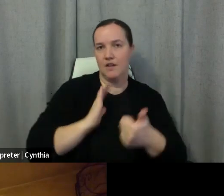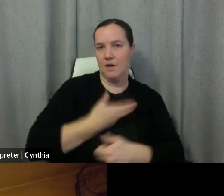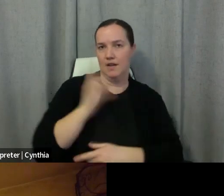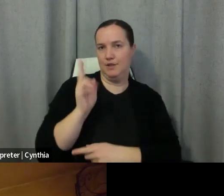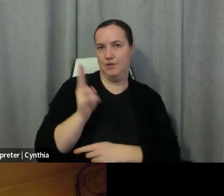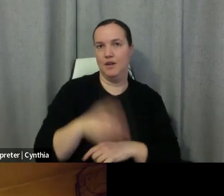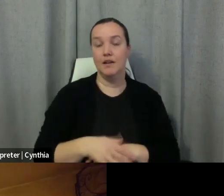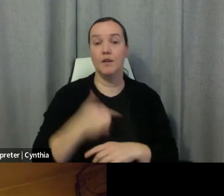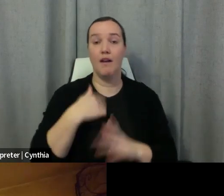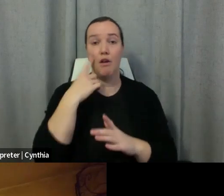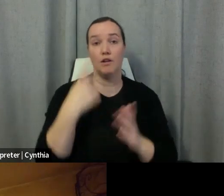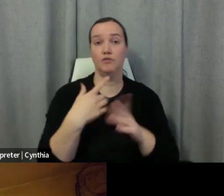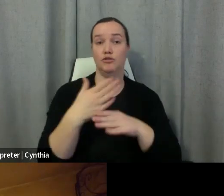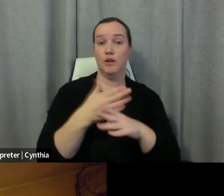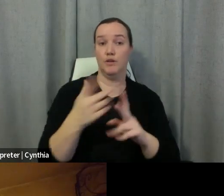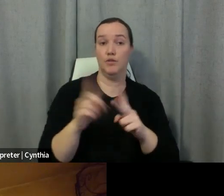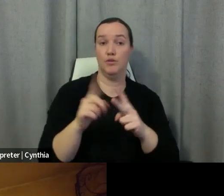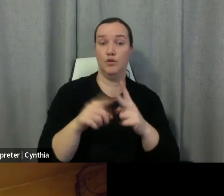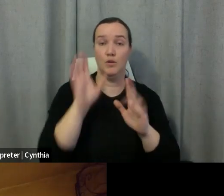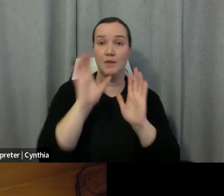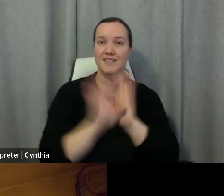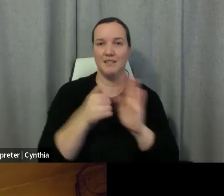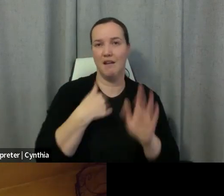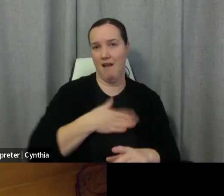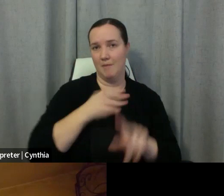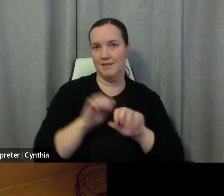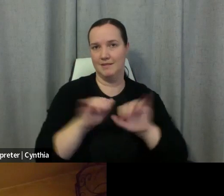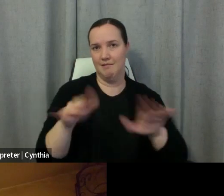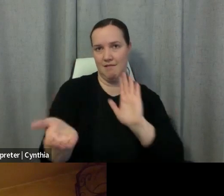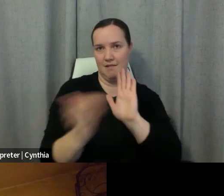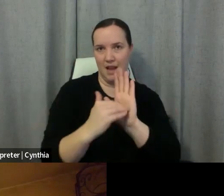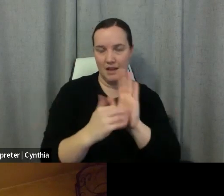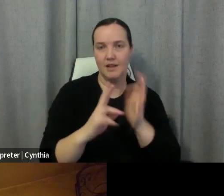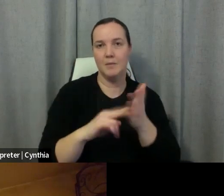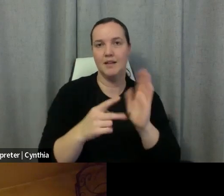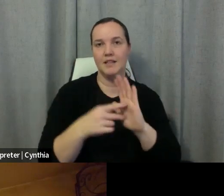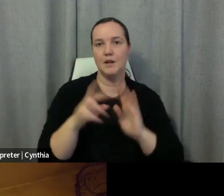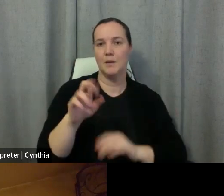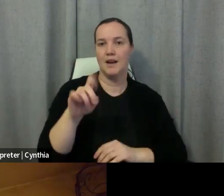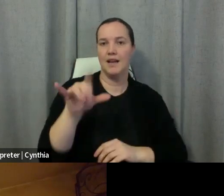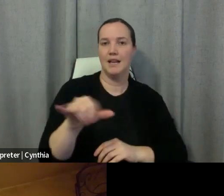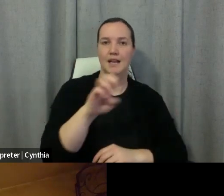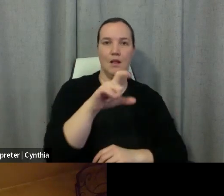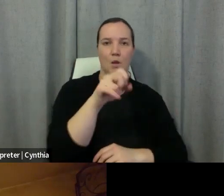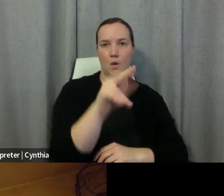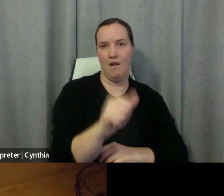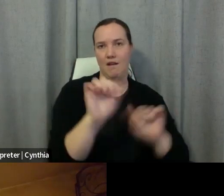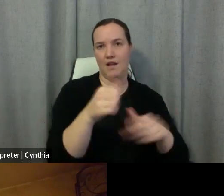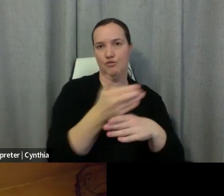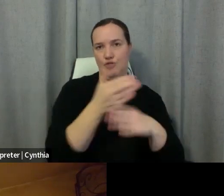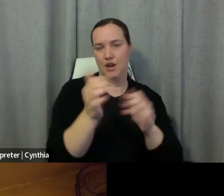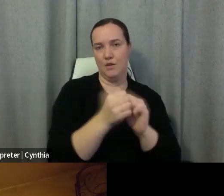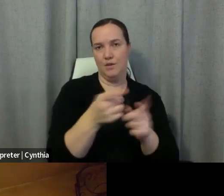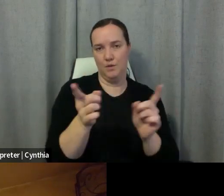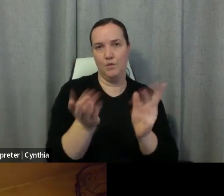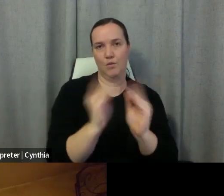I would share these two images with you, and I'm happy to send them out again so that Randy, Ilona, and Ilona can share them with you